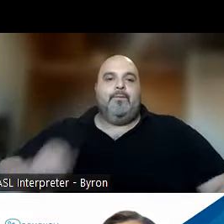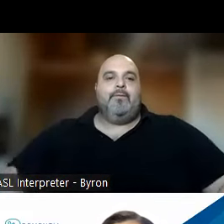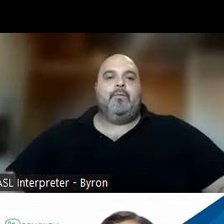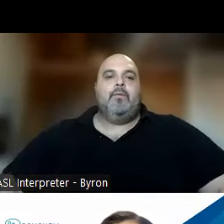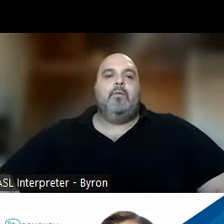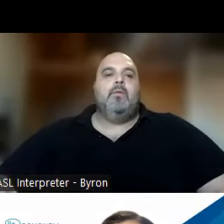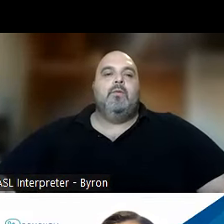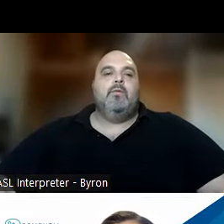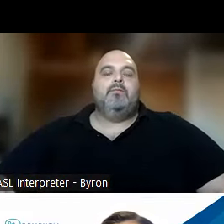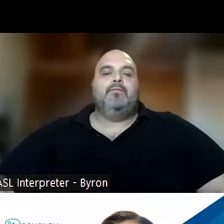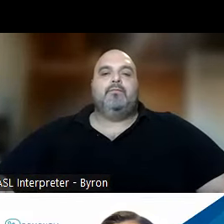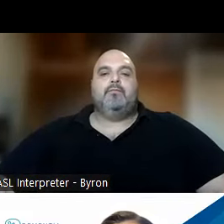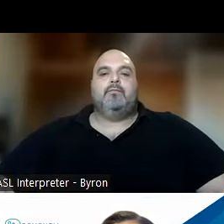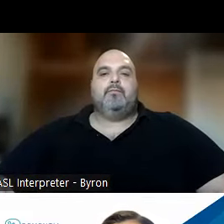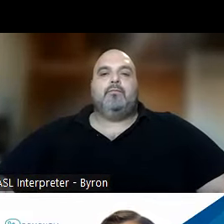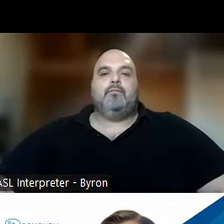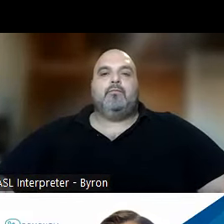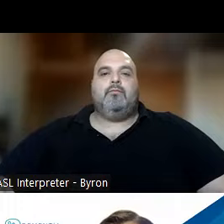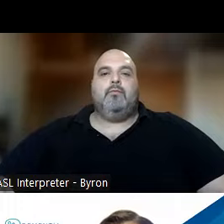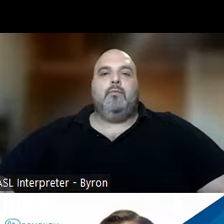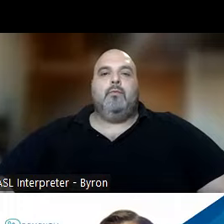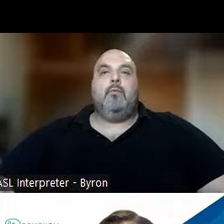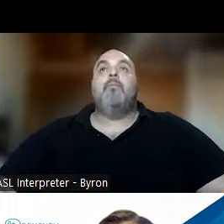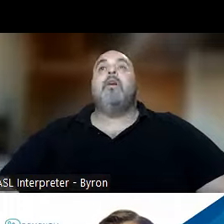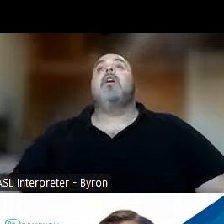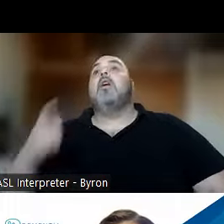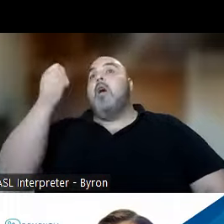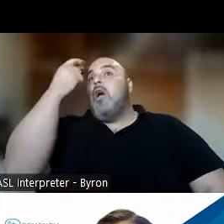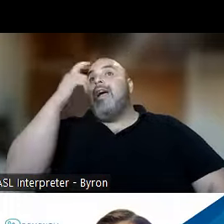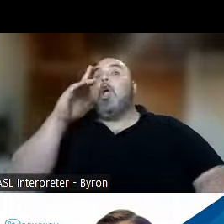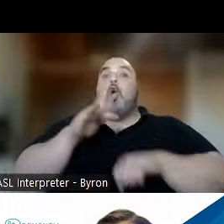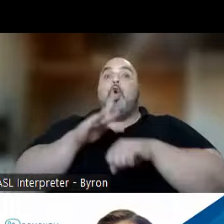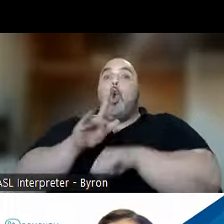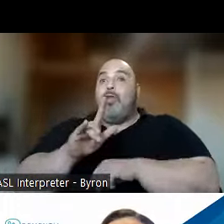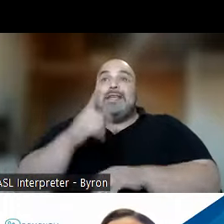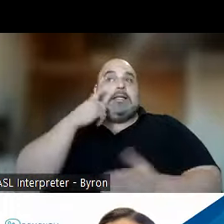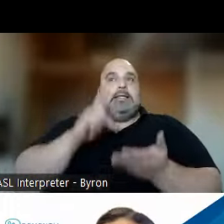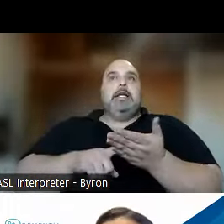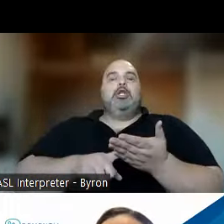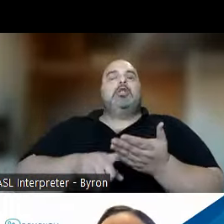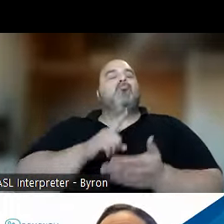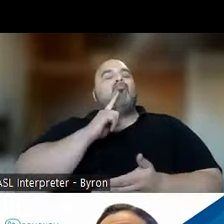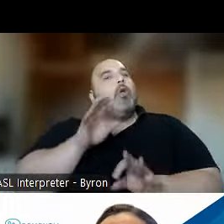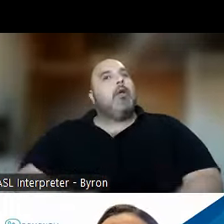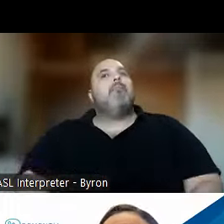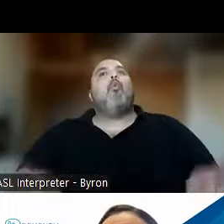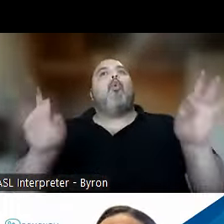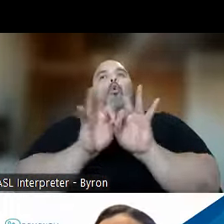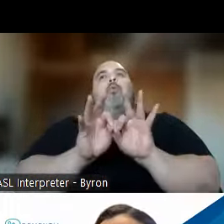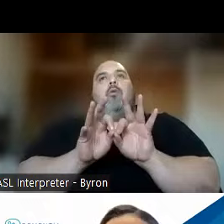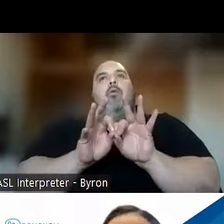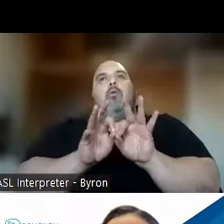But we know that early detection is extremely important in dementia, as it is,